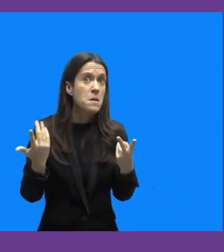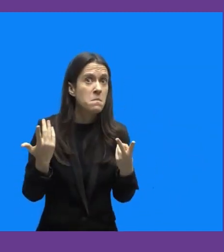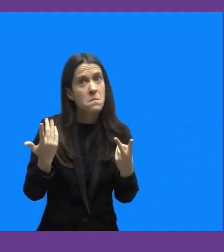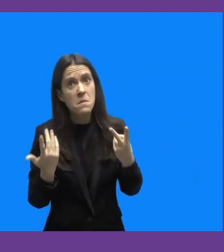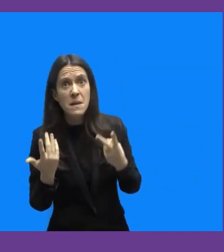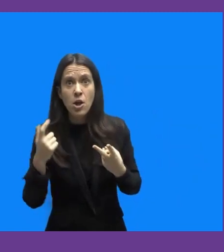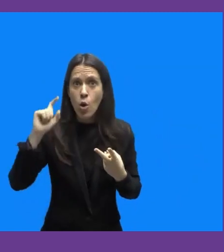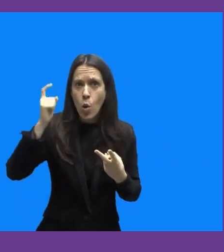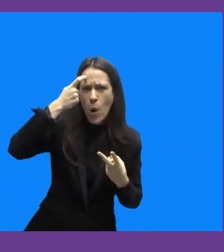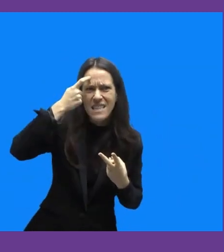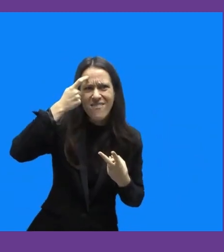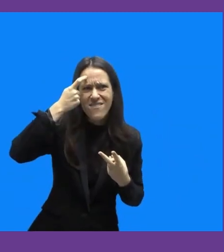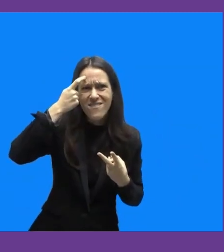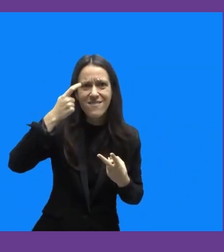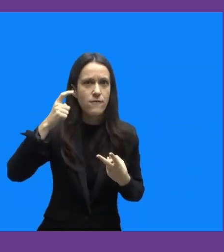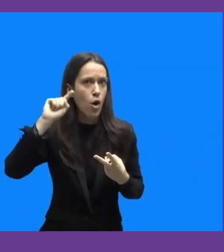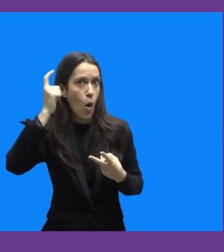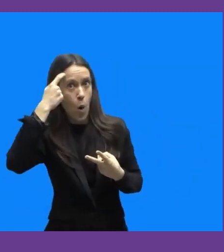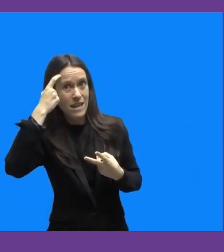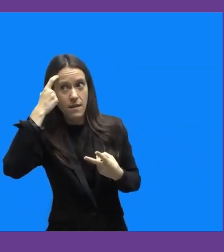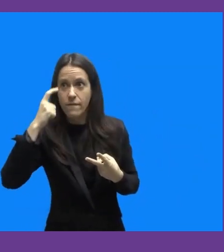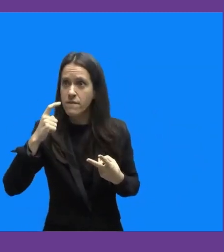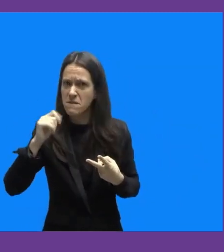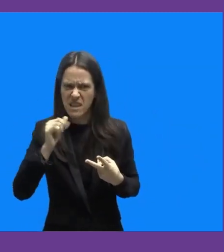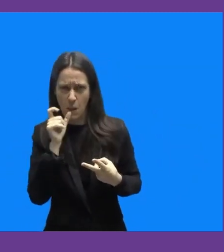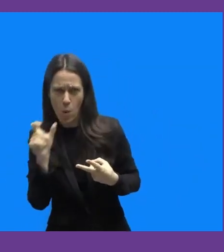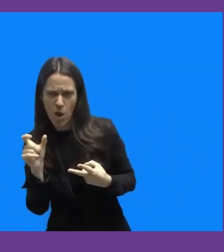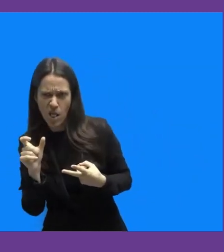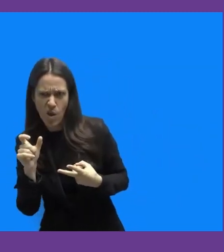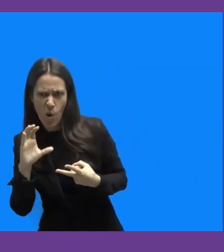how do you say it? Cognitive communication. Also,